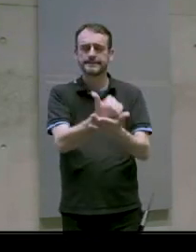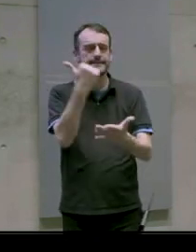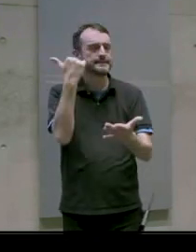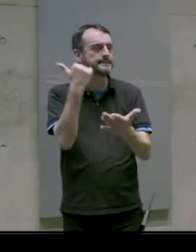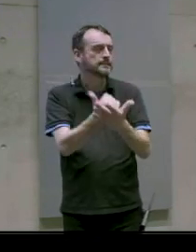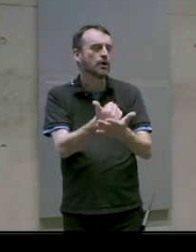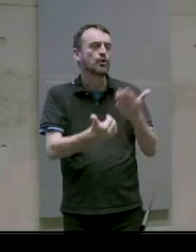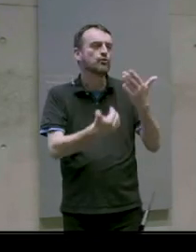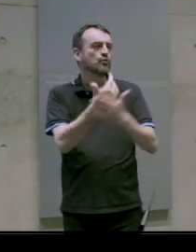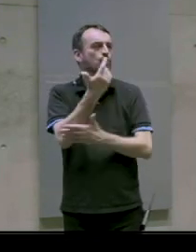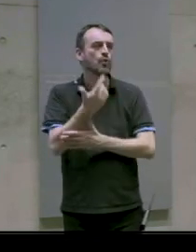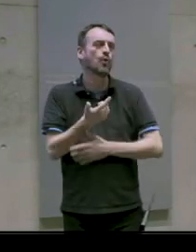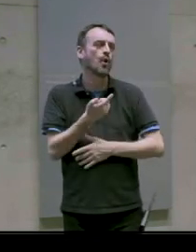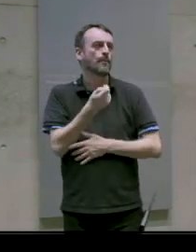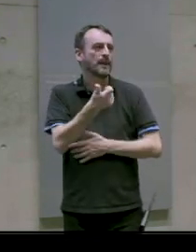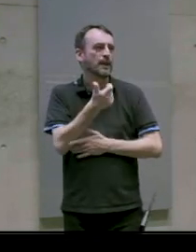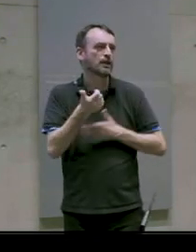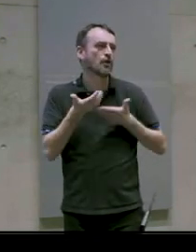roast.